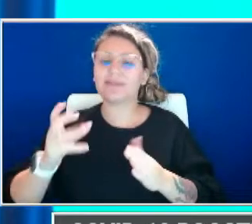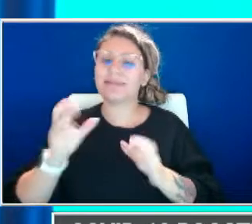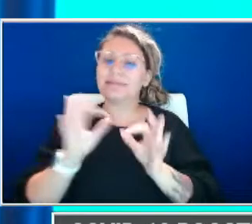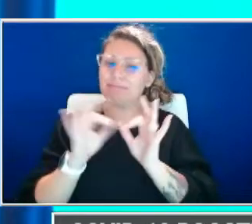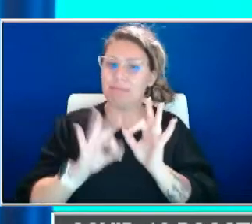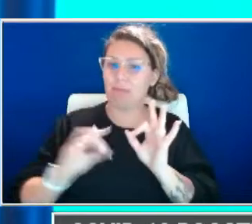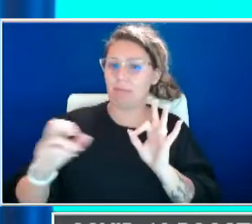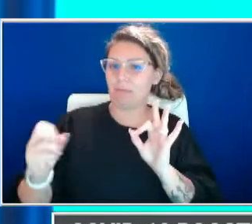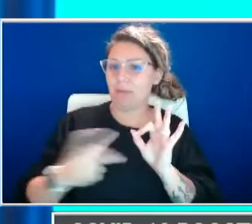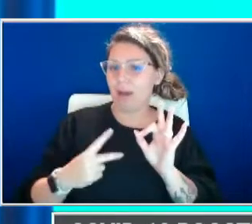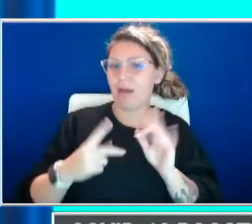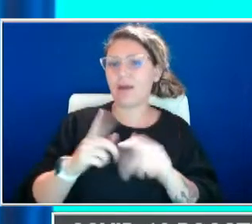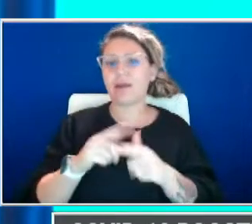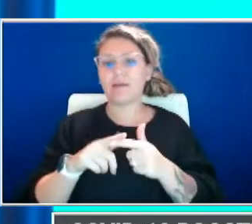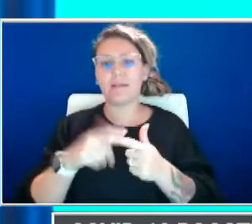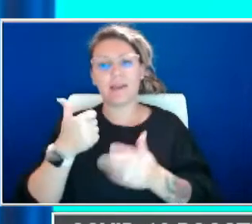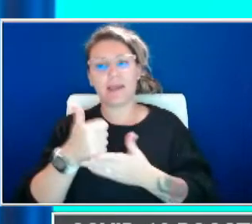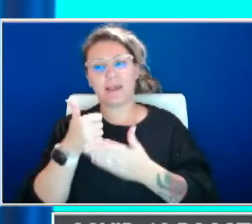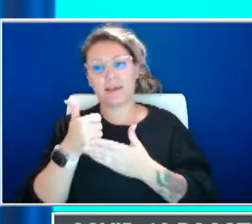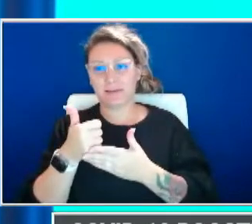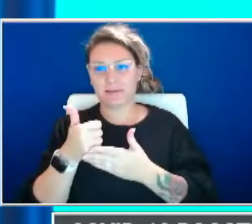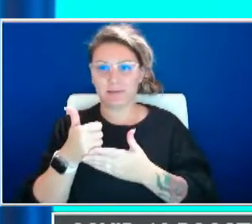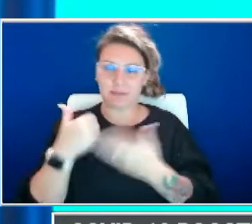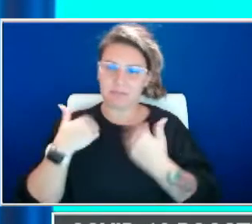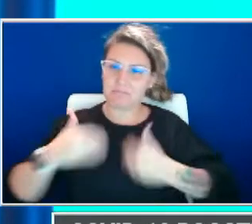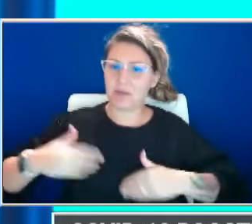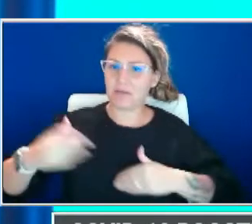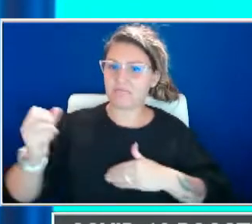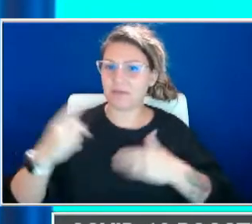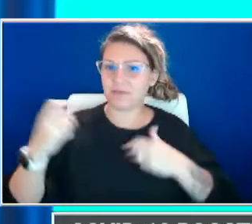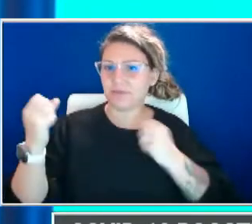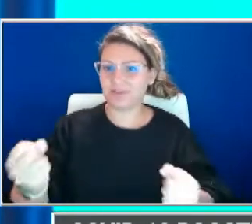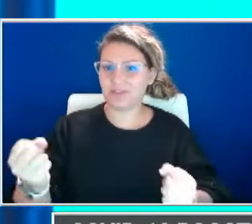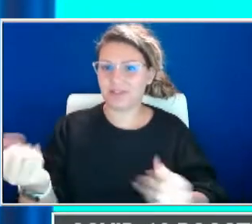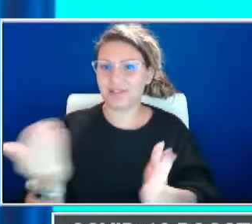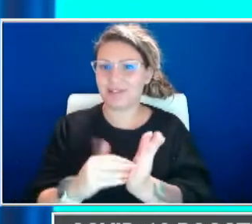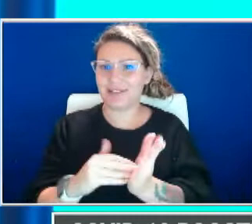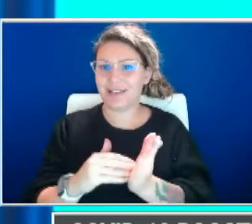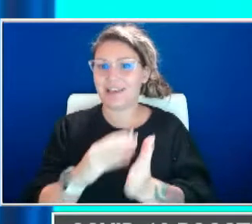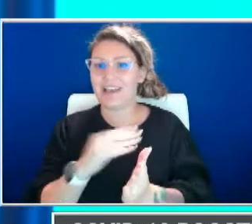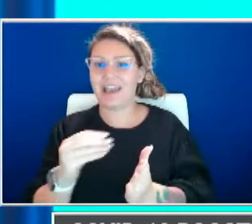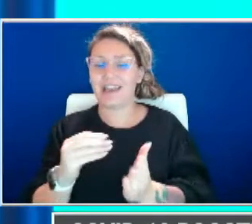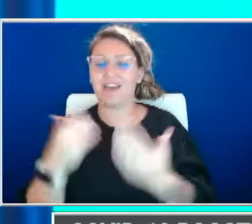helps to get the body back strong again and get you to recover from the transplant.